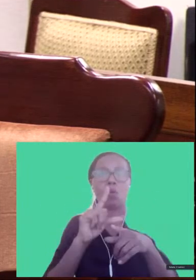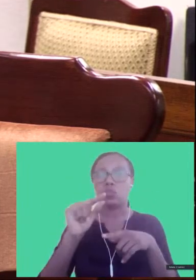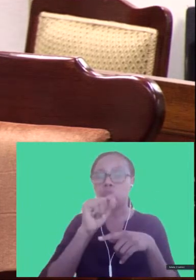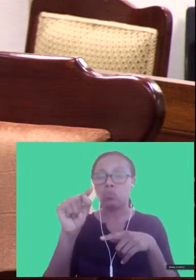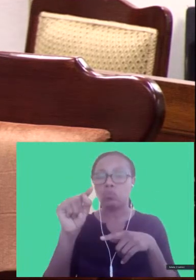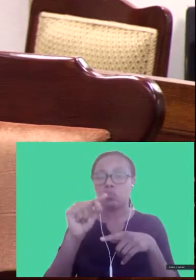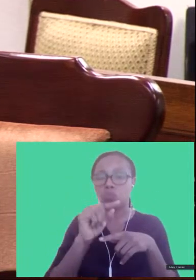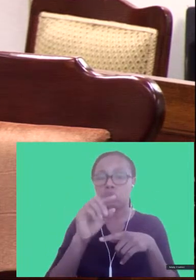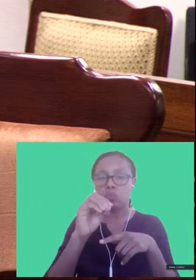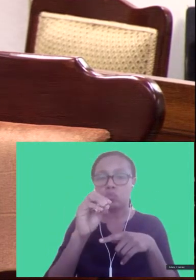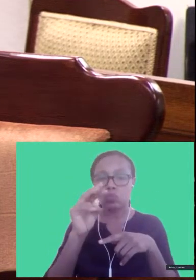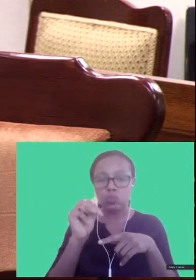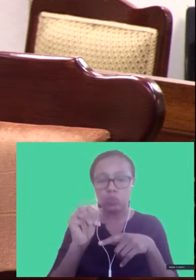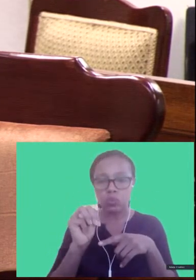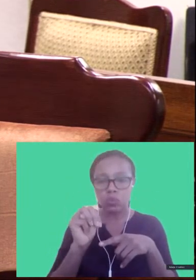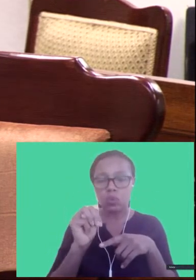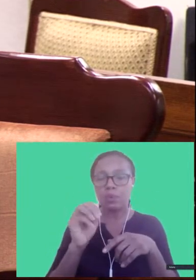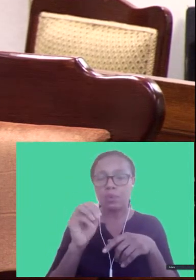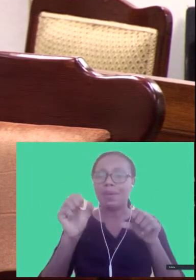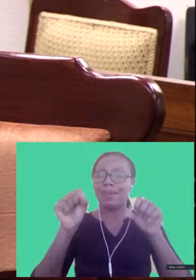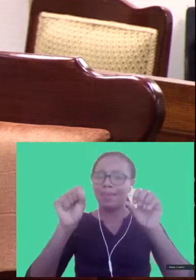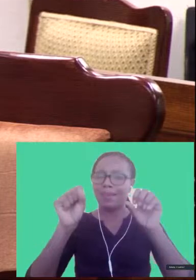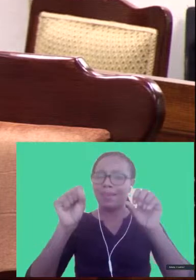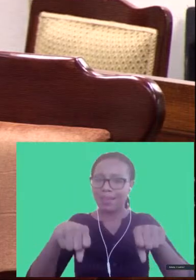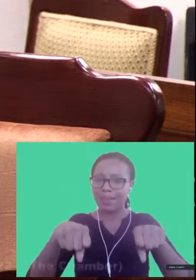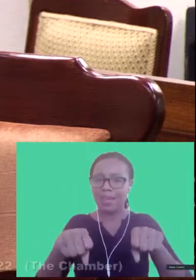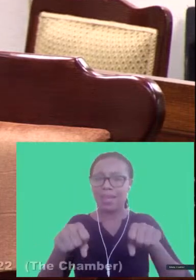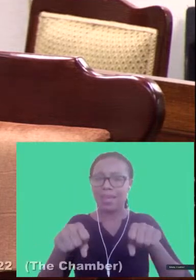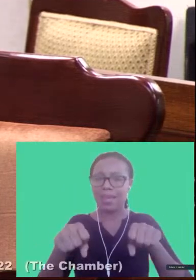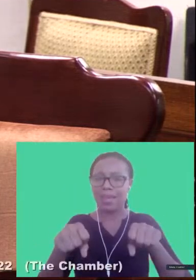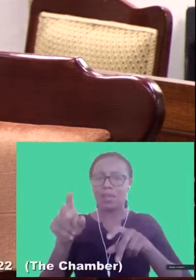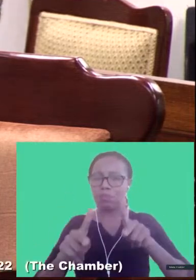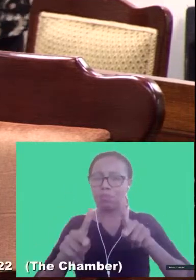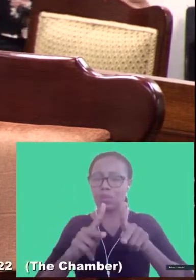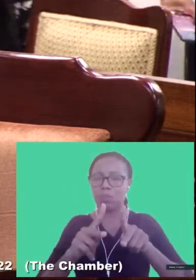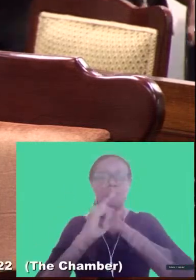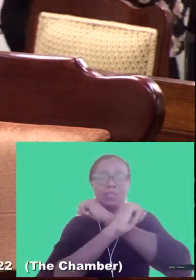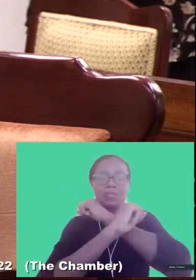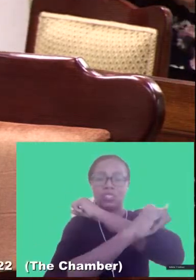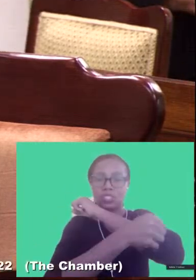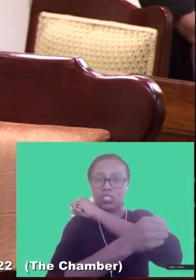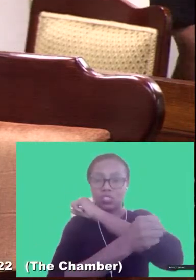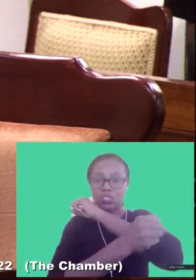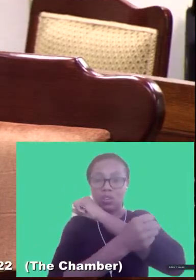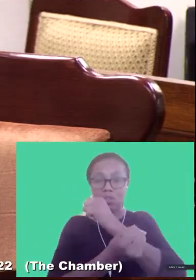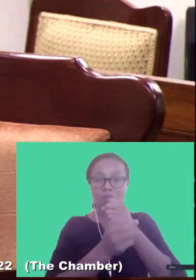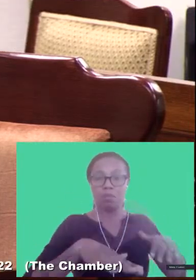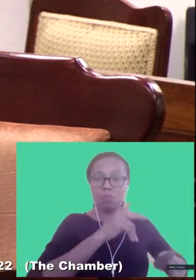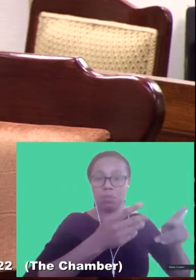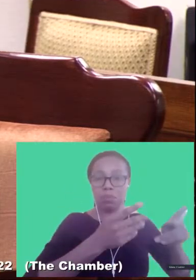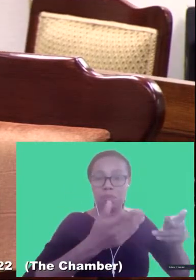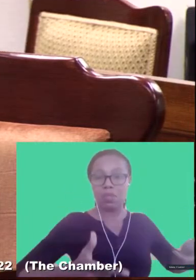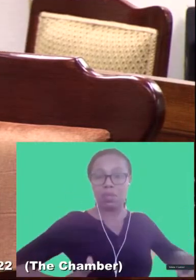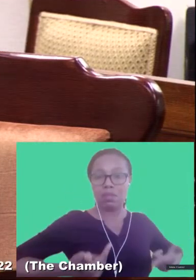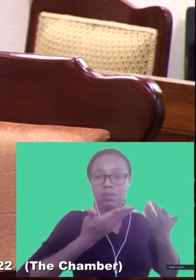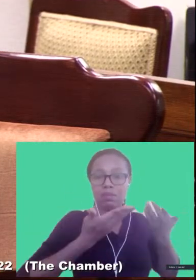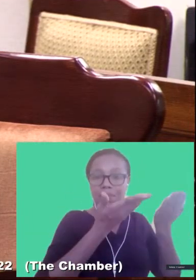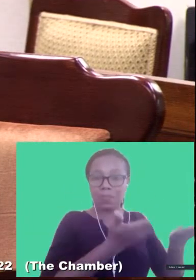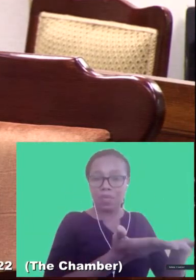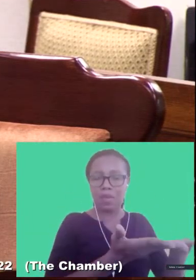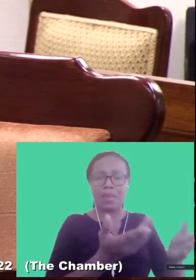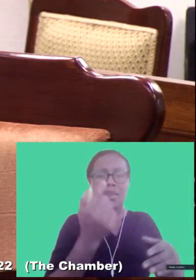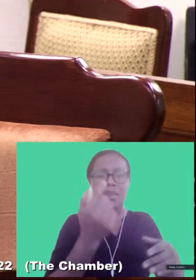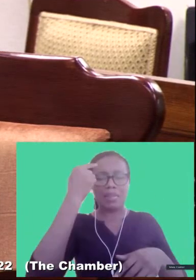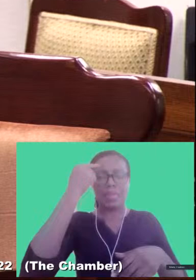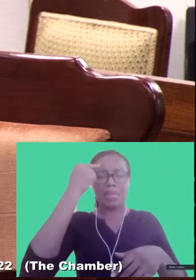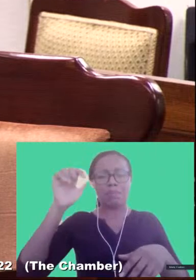who are interested in pursuing entrepreneurship, who are looking to be self-employed? Because I realize that there's a groundswell of